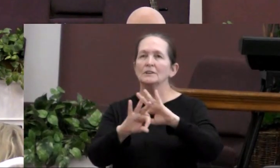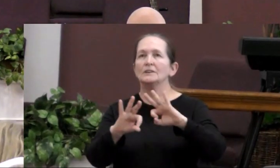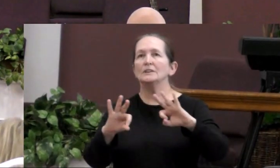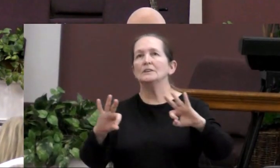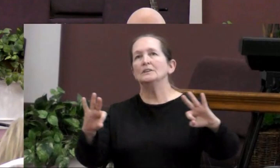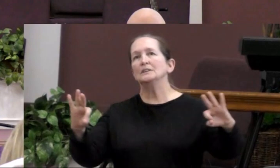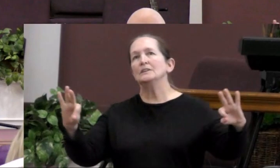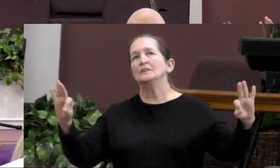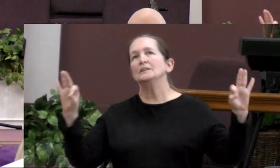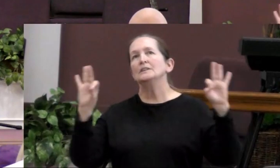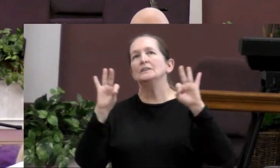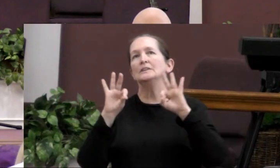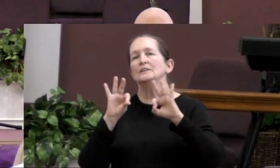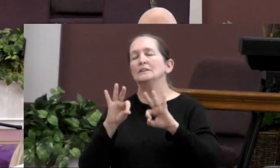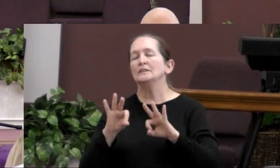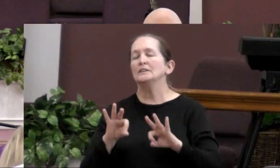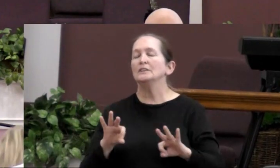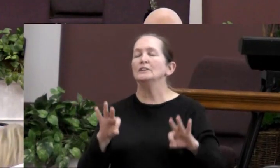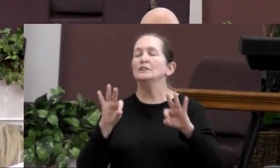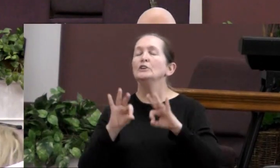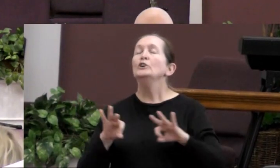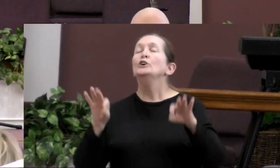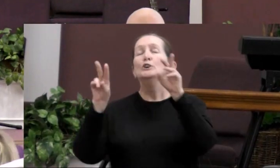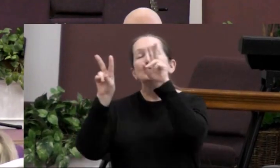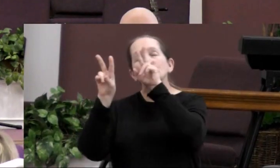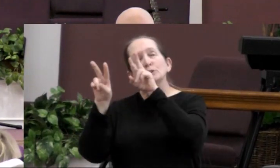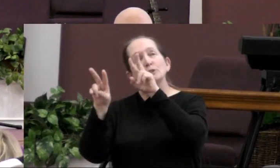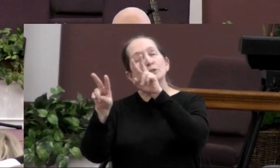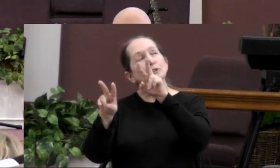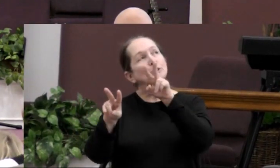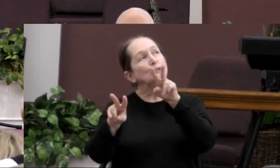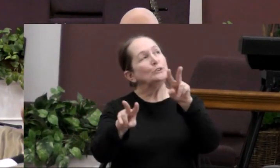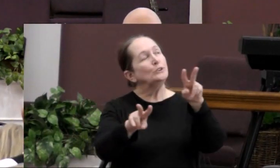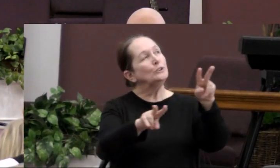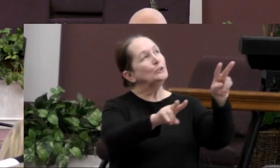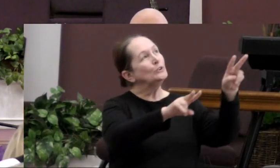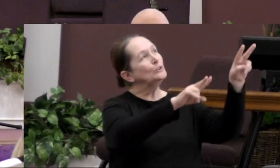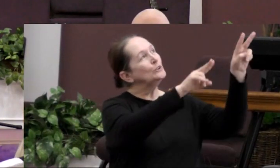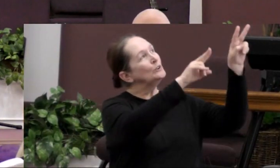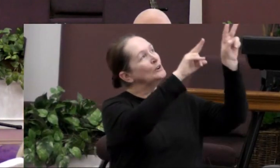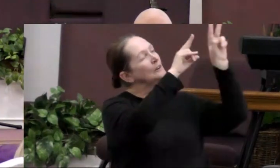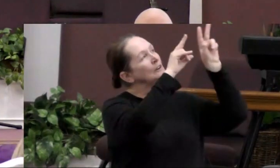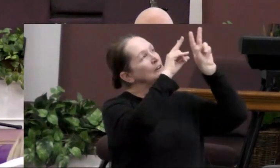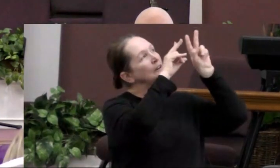free. Turn.